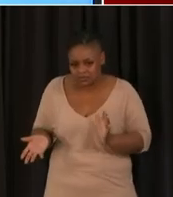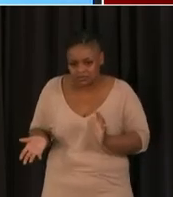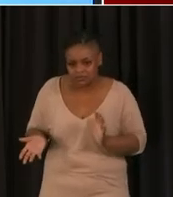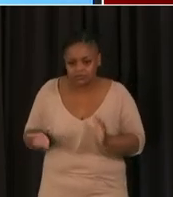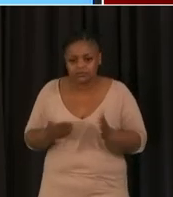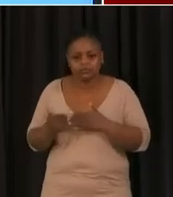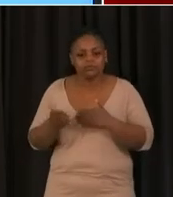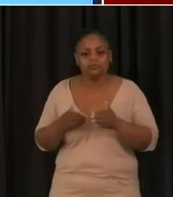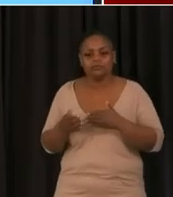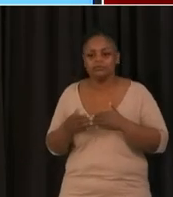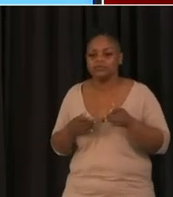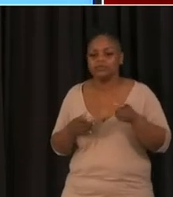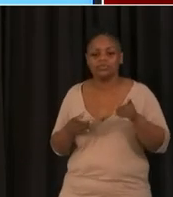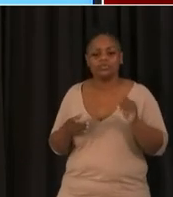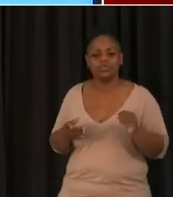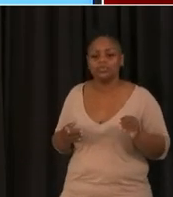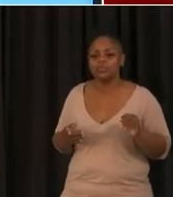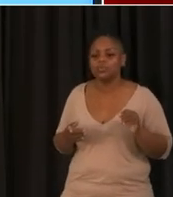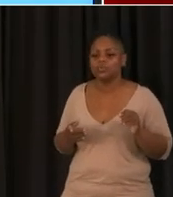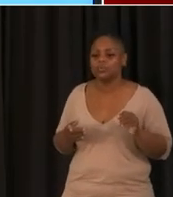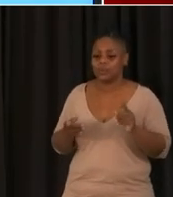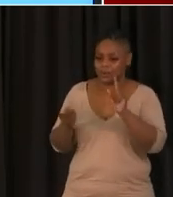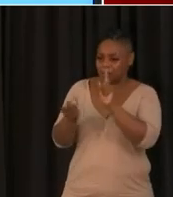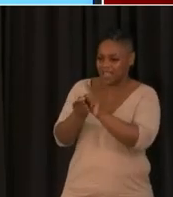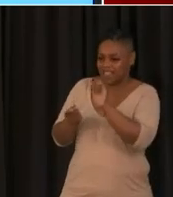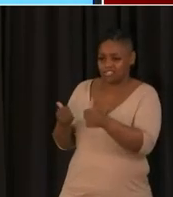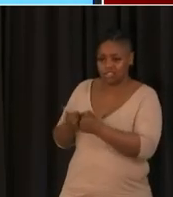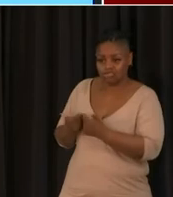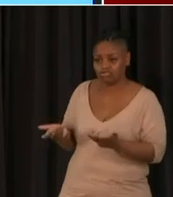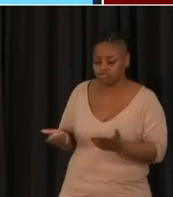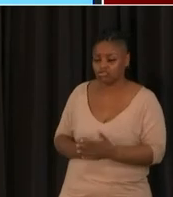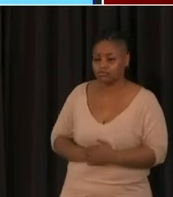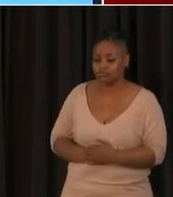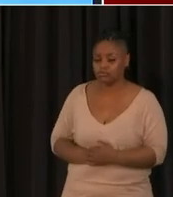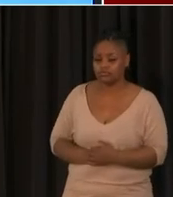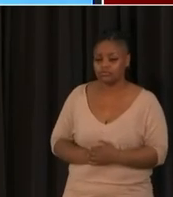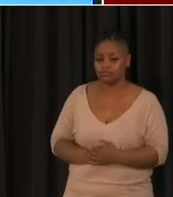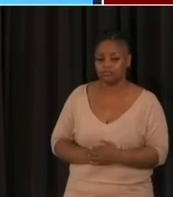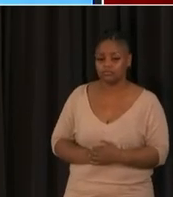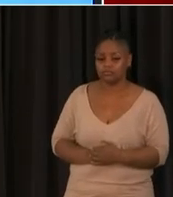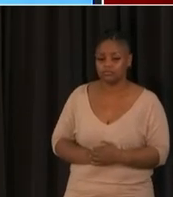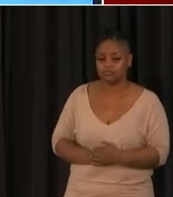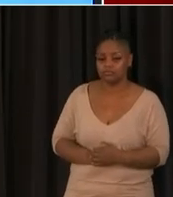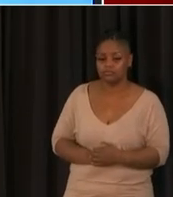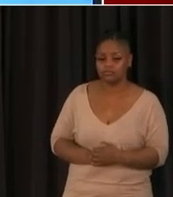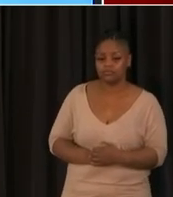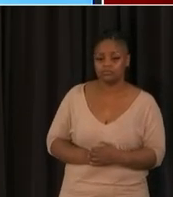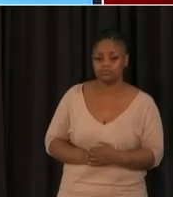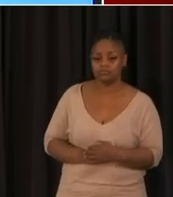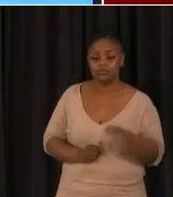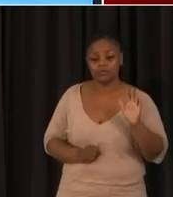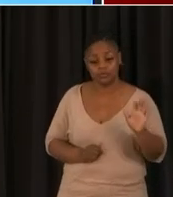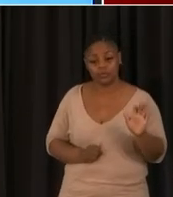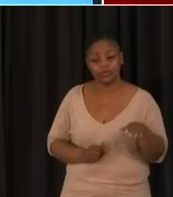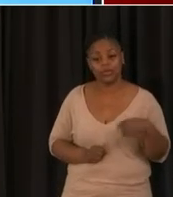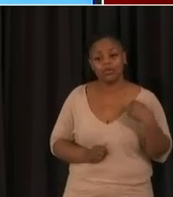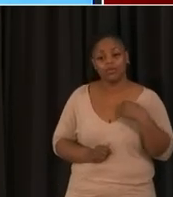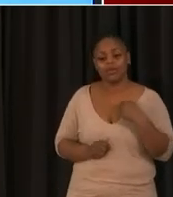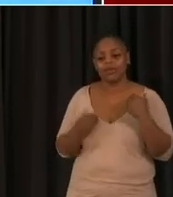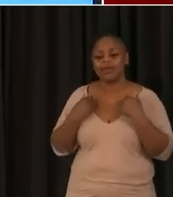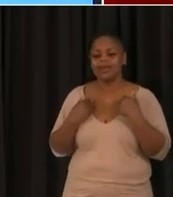is around 8%, which is a little bit higher than the national rate. An analysis by the J.P. Morgan Chase Institute